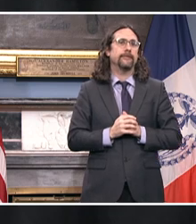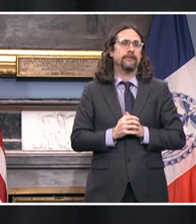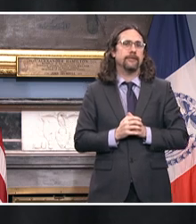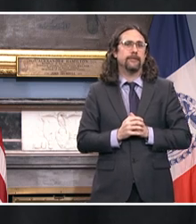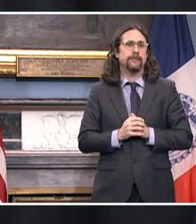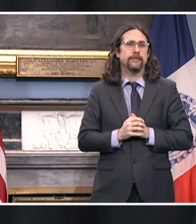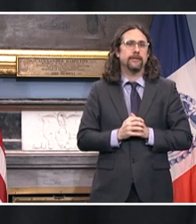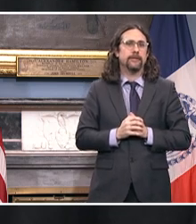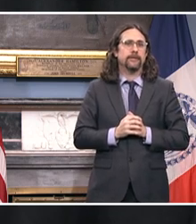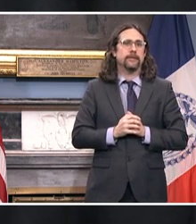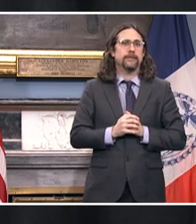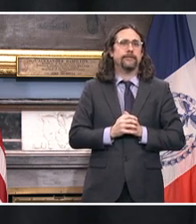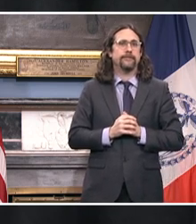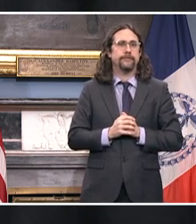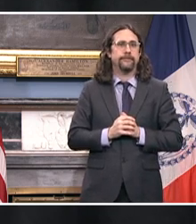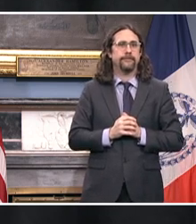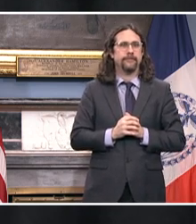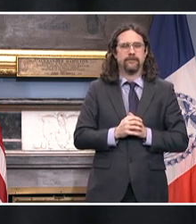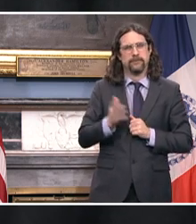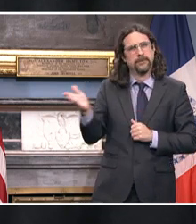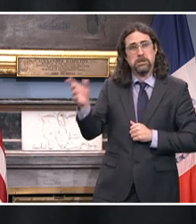testing.